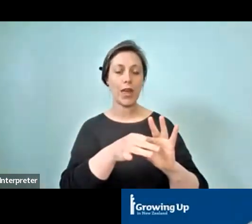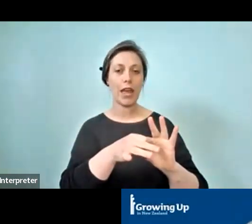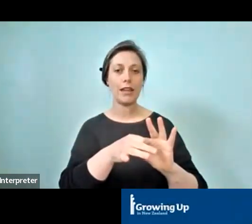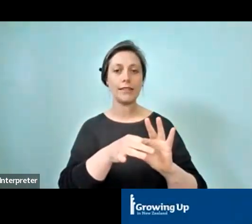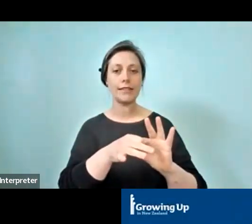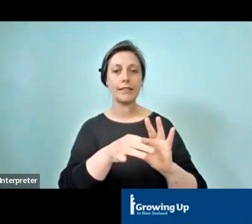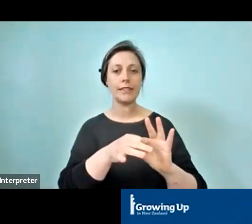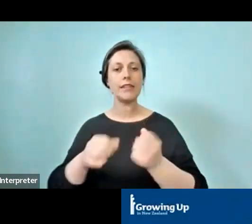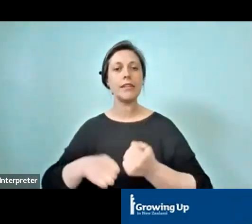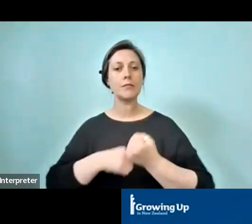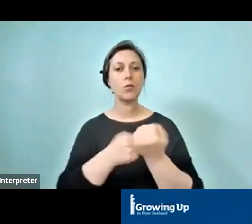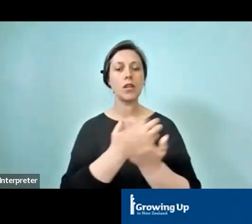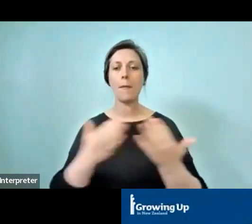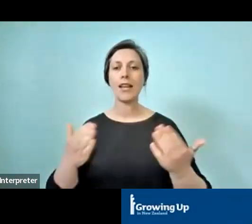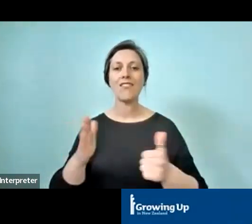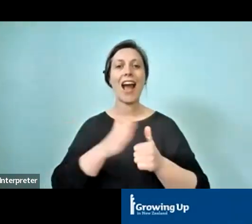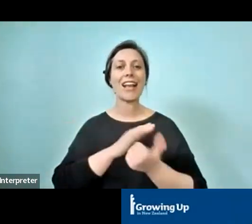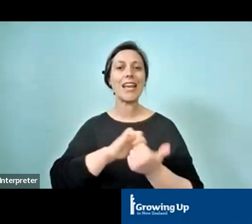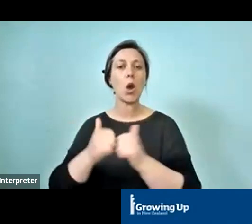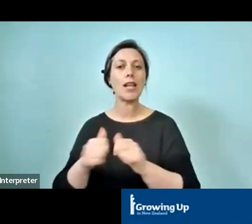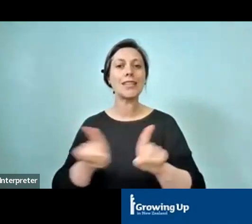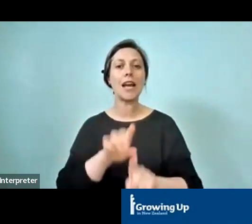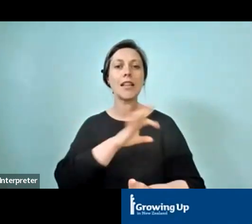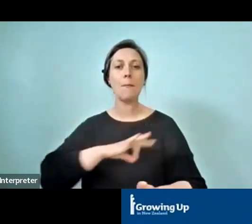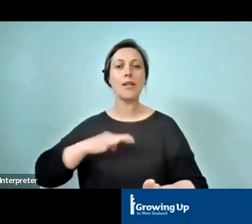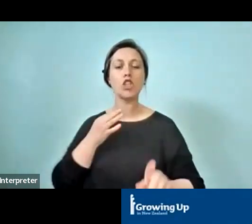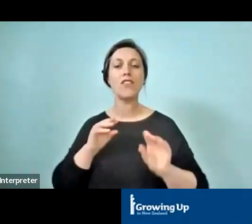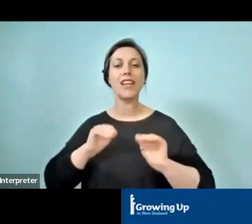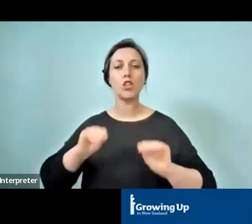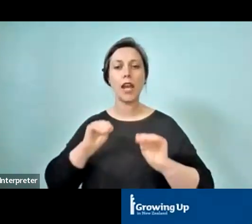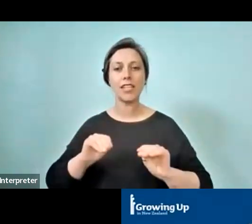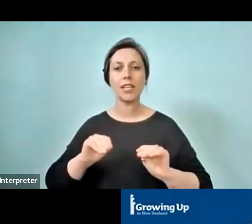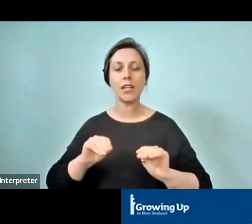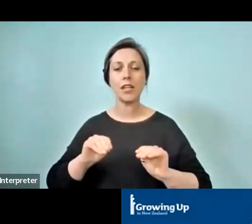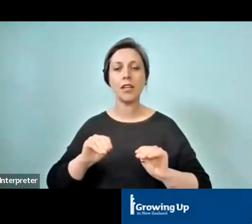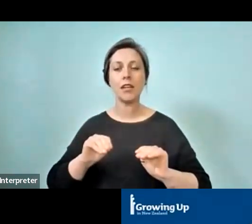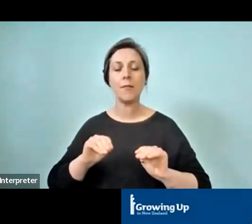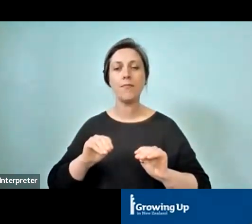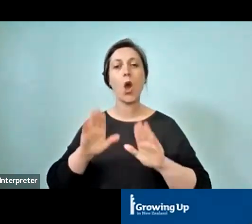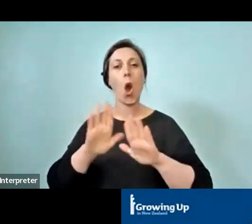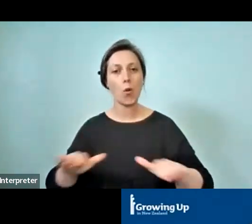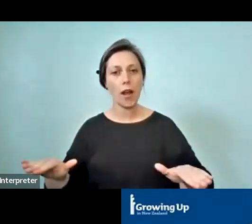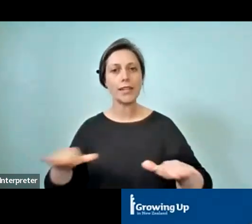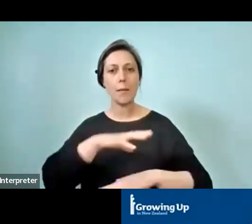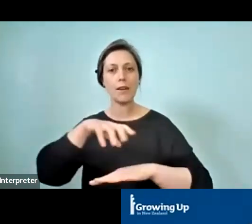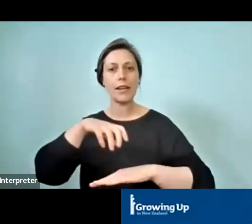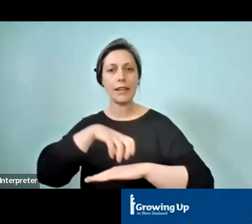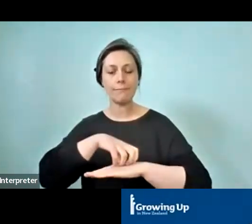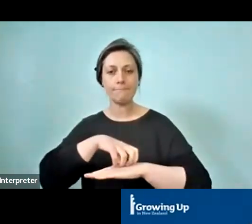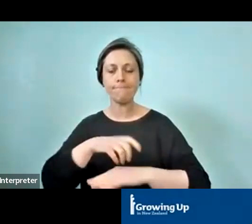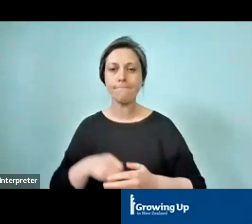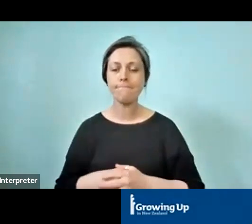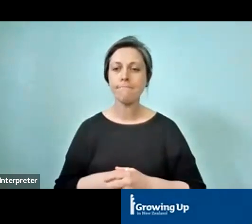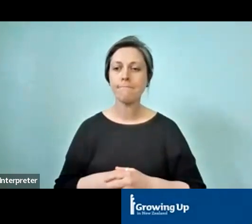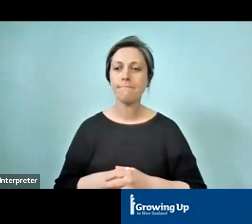our key colleagues, such as the Ministry of Education, Oranga Tamariki, and the Office of the Children's Commissioner, all of whom I can see are on